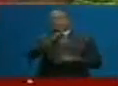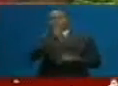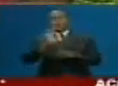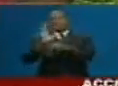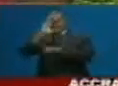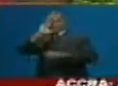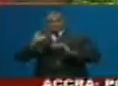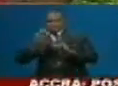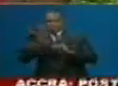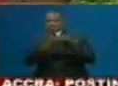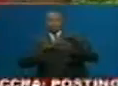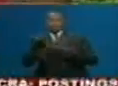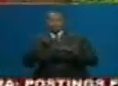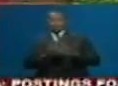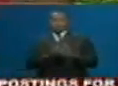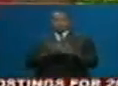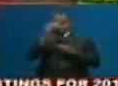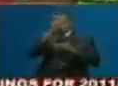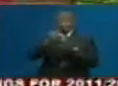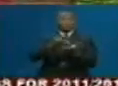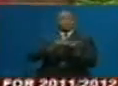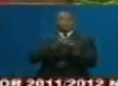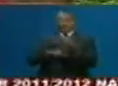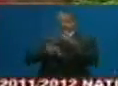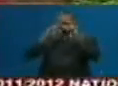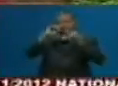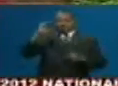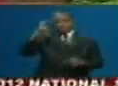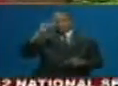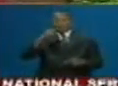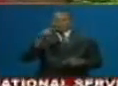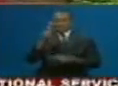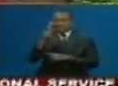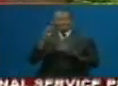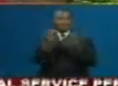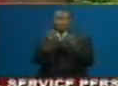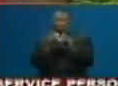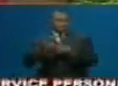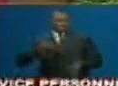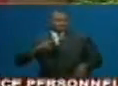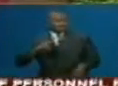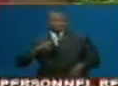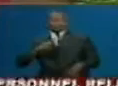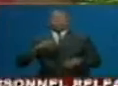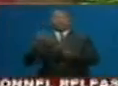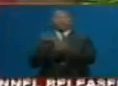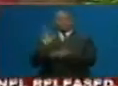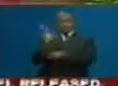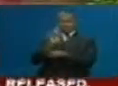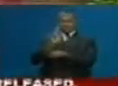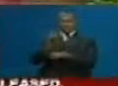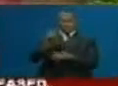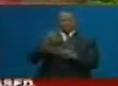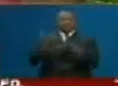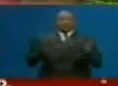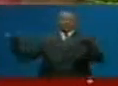official business engagements. Briefing the media, President Atta Mills said the UN session went well and Ghana used the occasion to